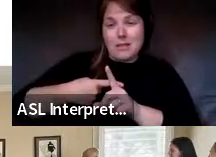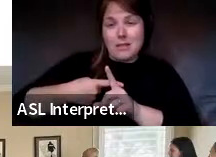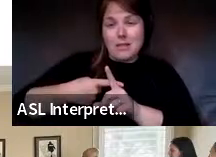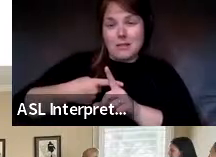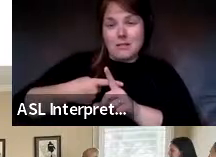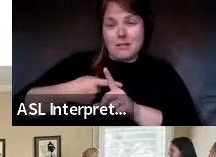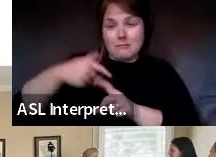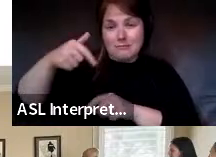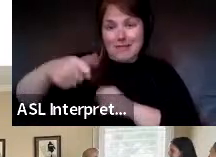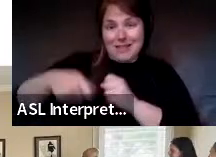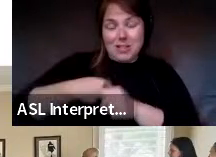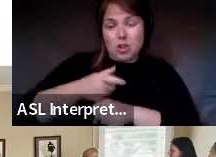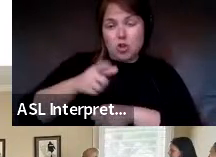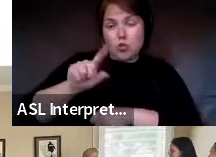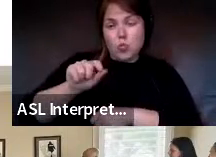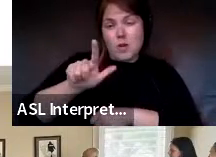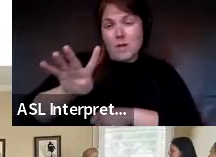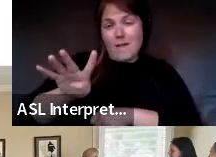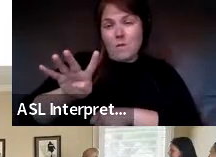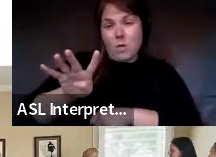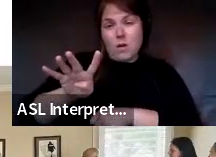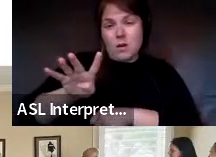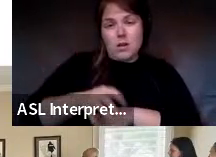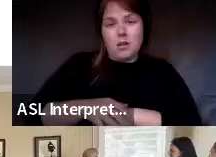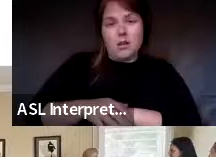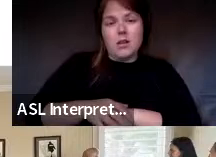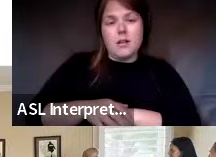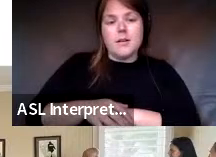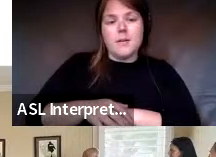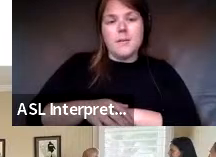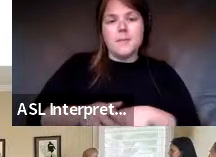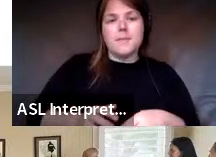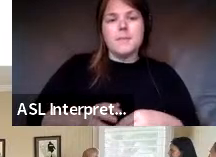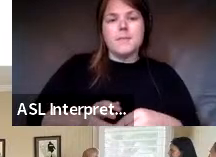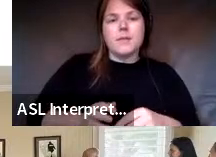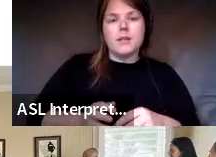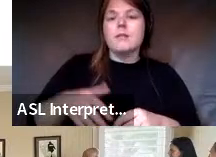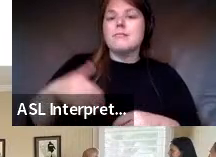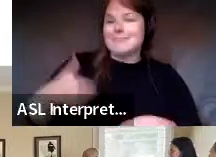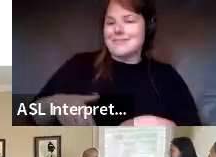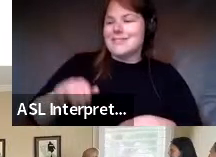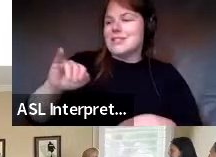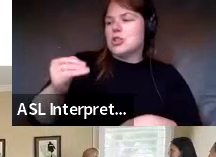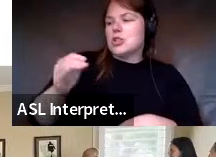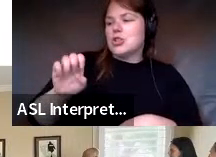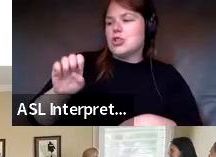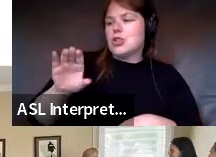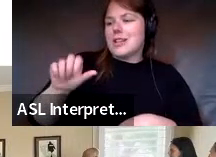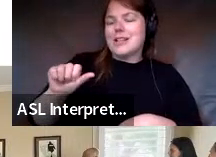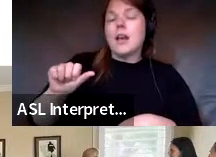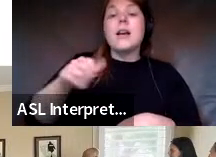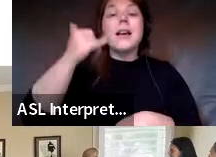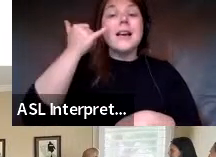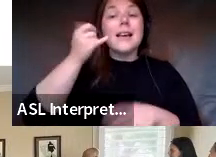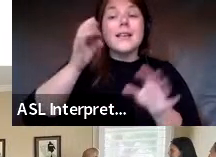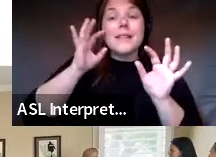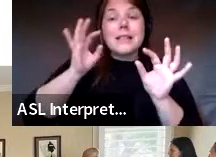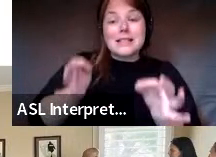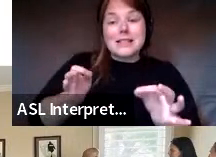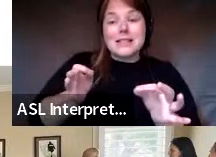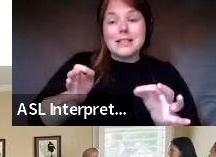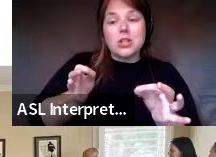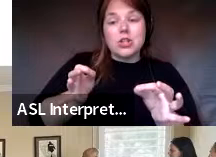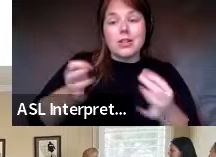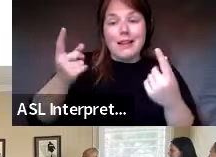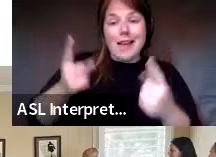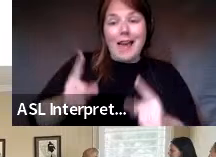24th, 2000. This is Jessica. If there's a decision, it does not